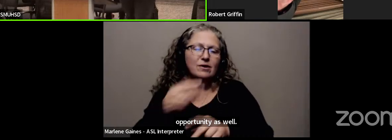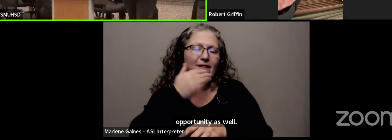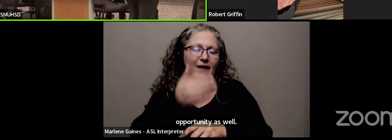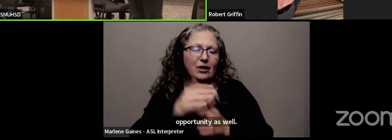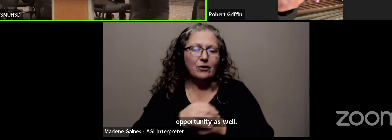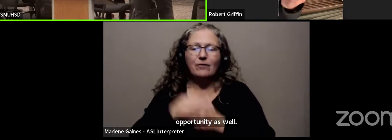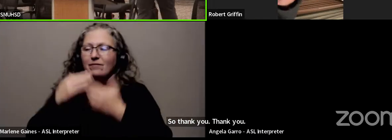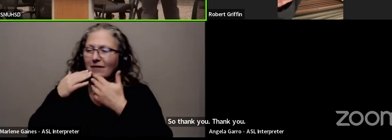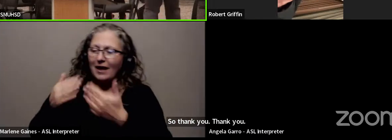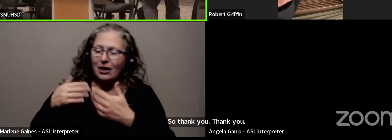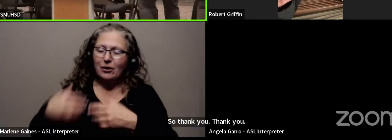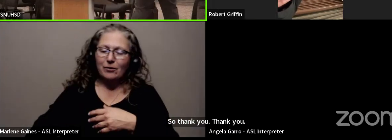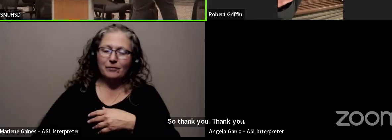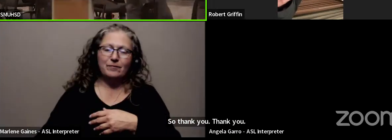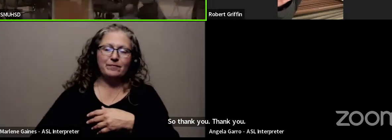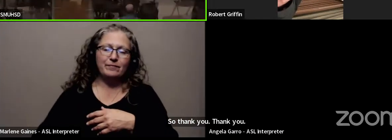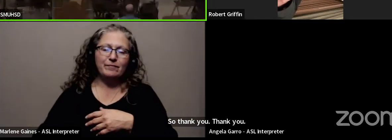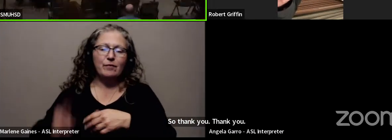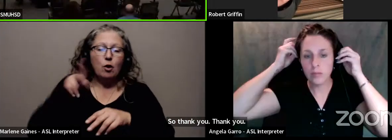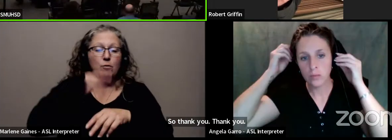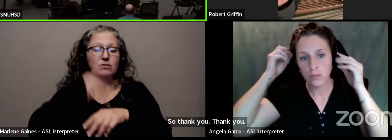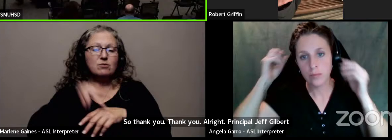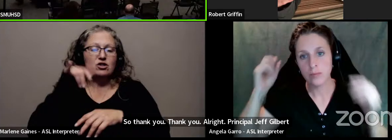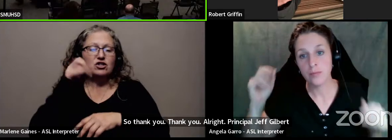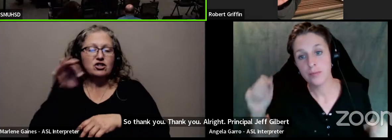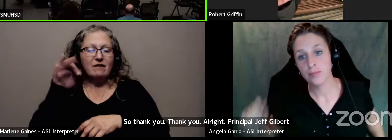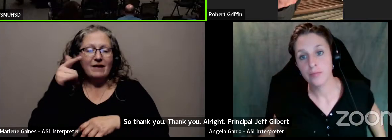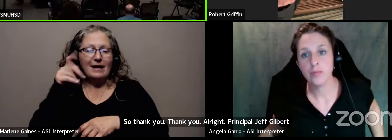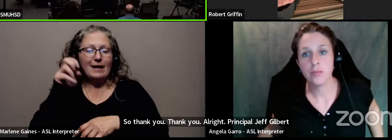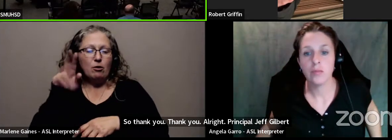right. Principal Jeff Gilbert from Hillsdale.